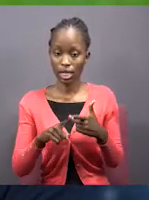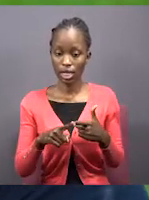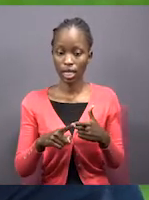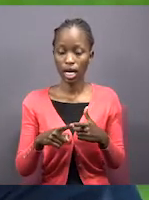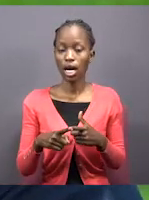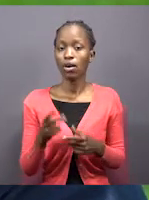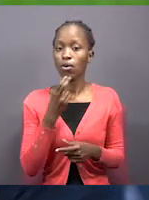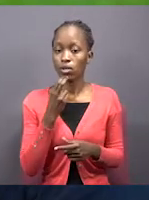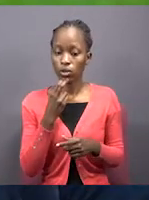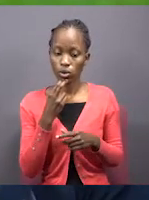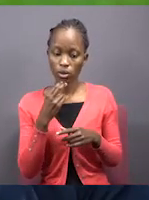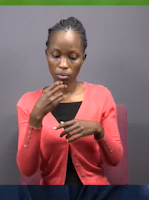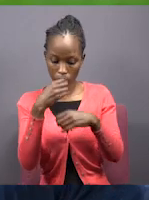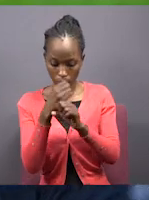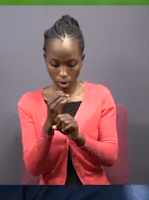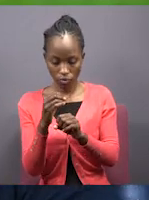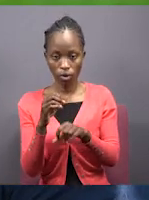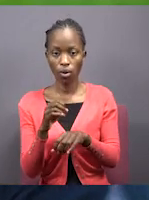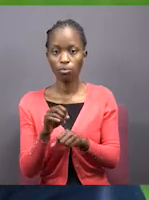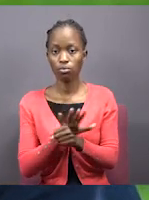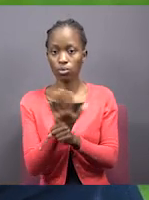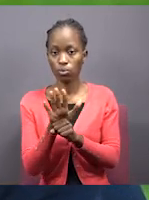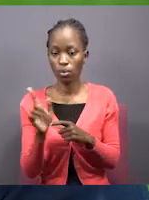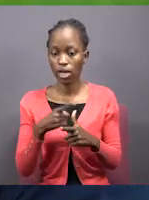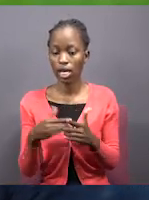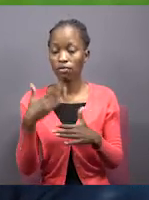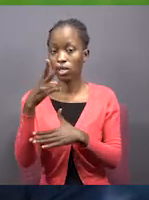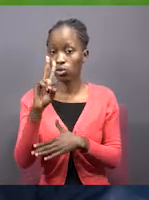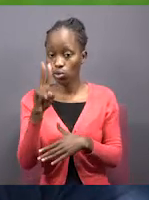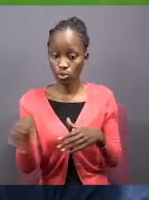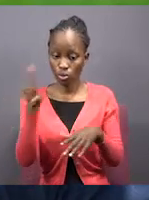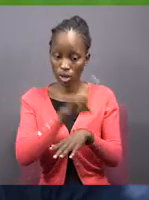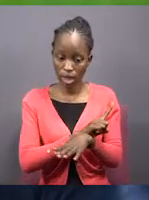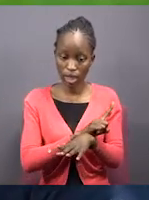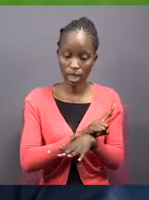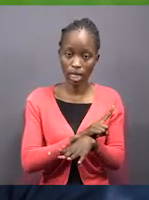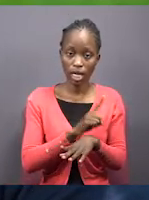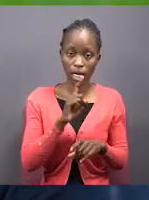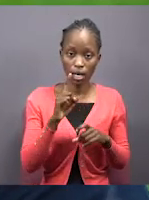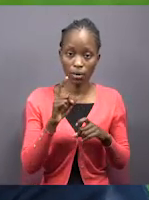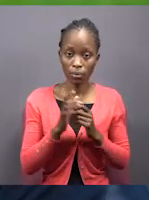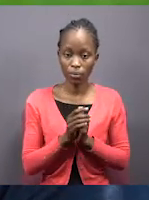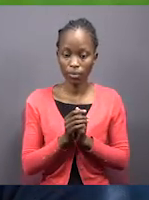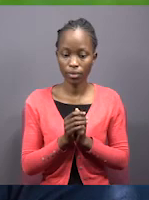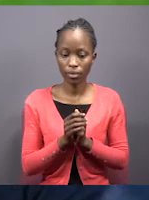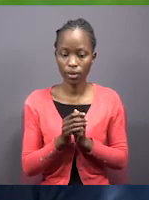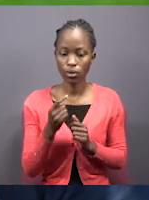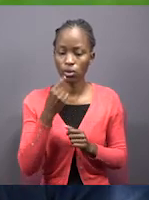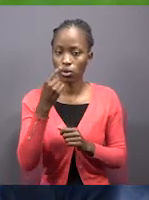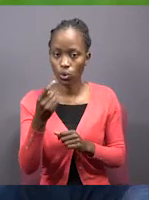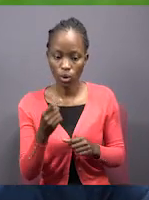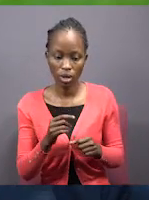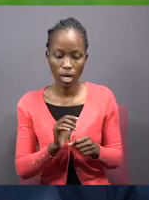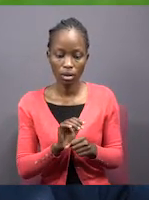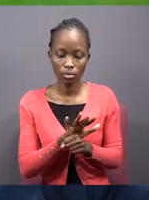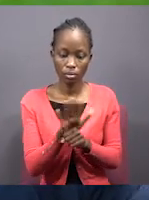were positive. He felt down, and our senior pastor, Reverend Dongondo and Reverend Jane, came and prayed